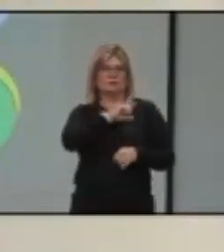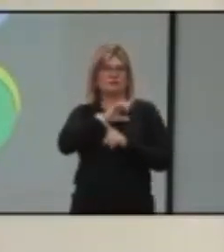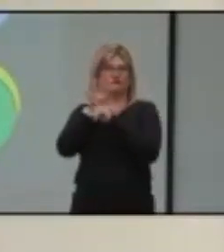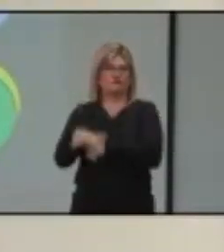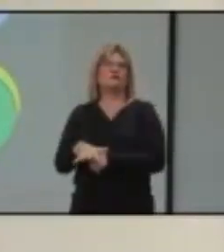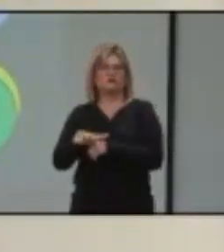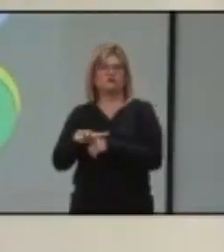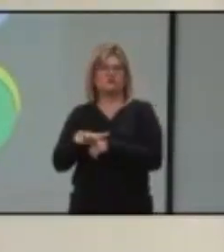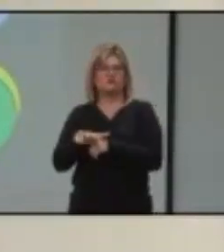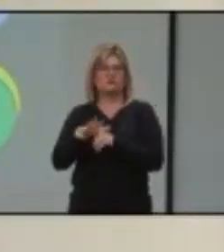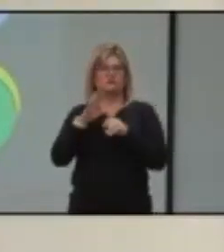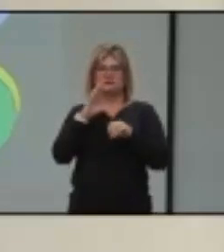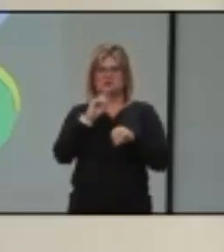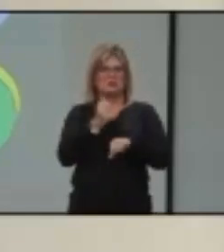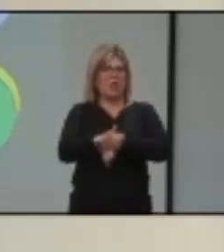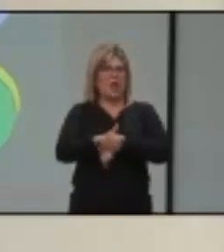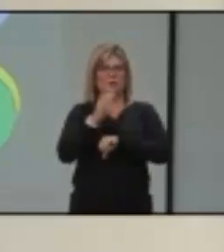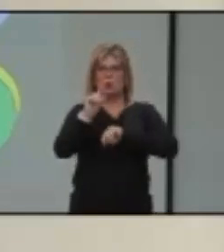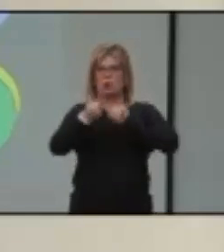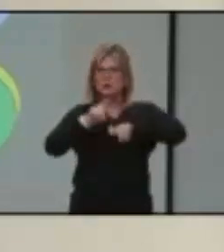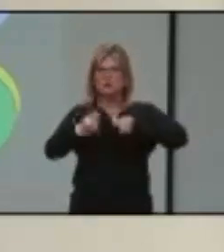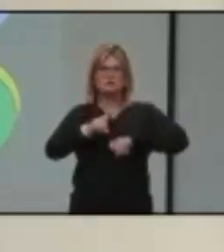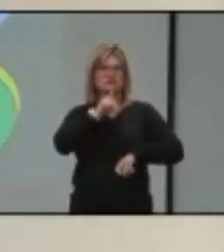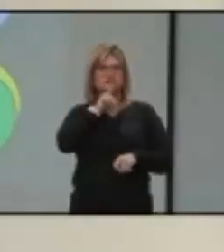blamed, no questions asked. So